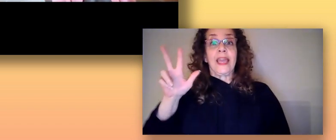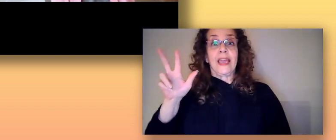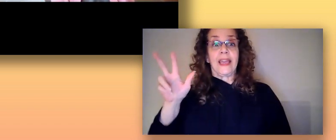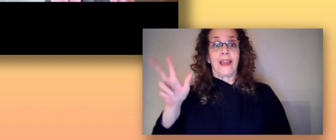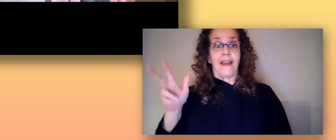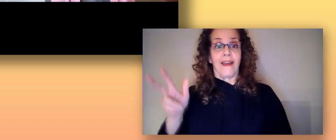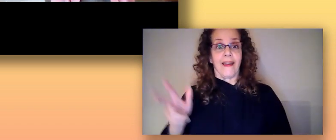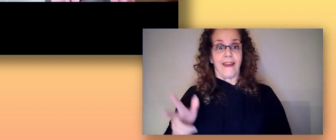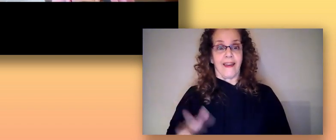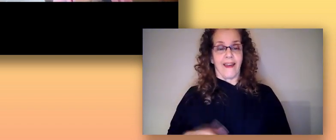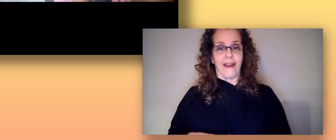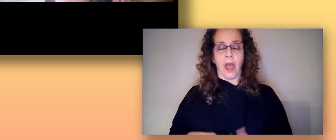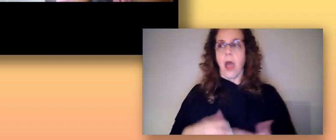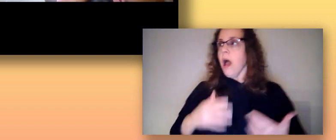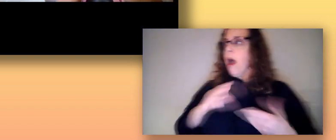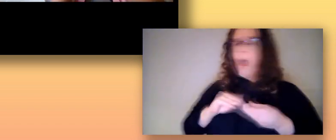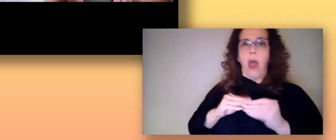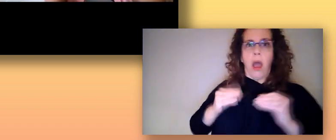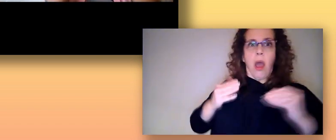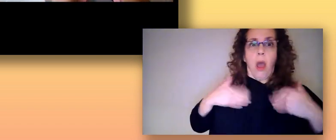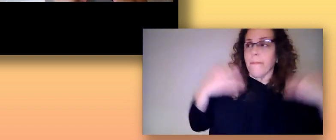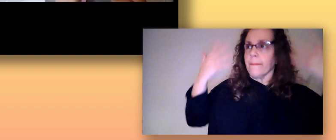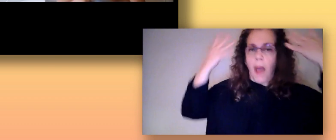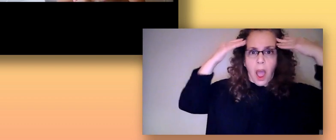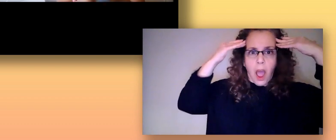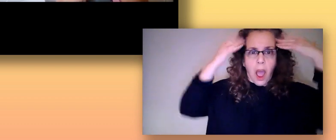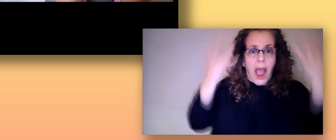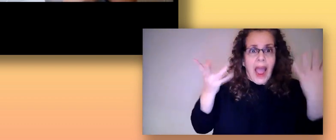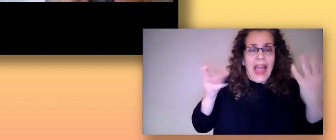3. Oh my heavens, he did it!